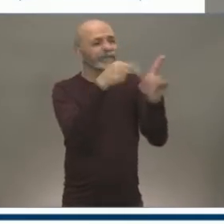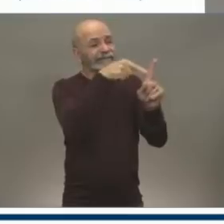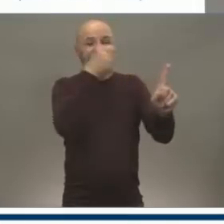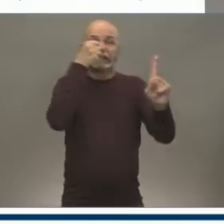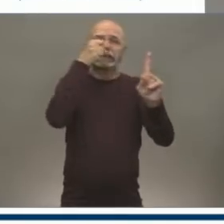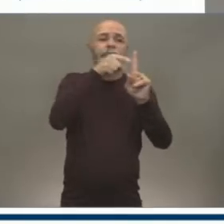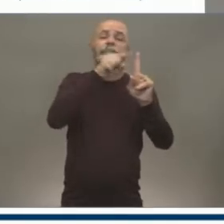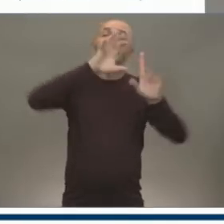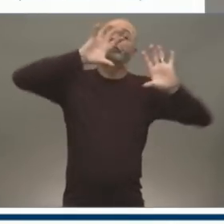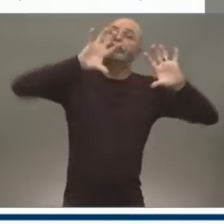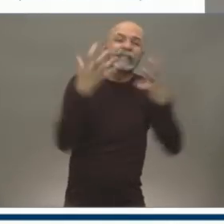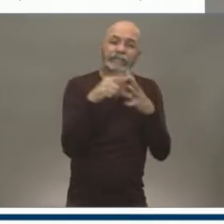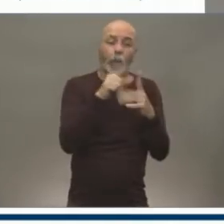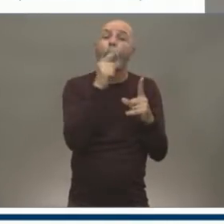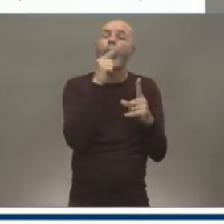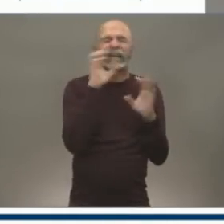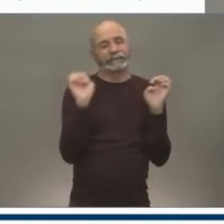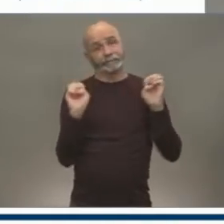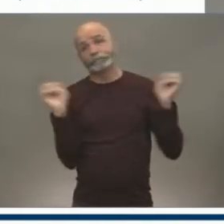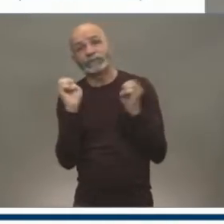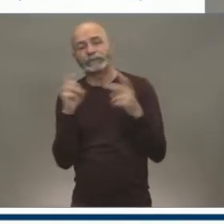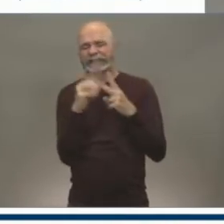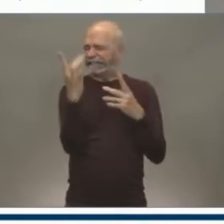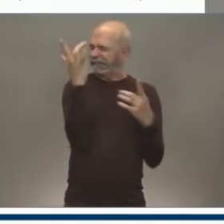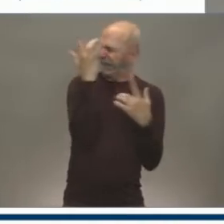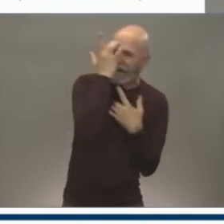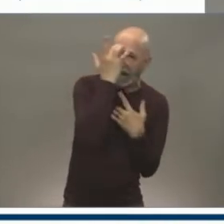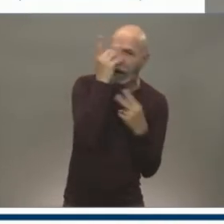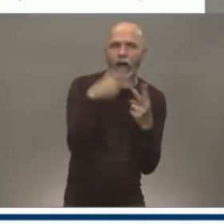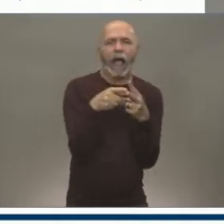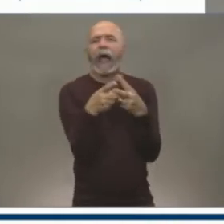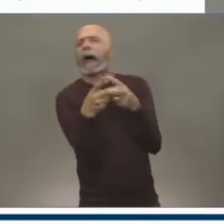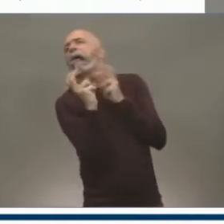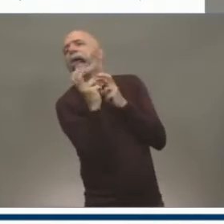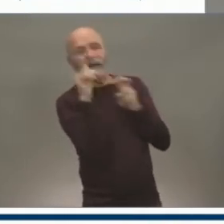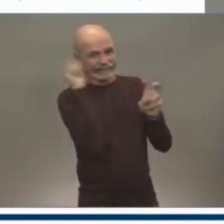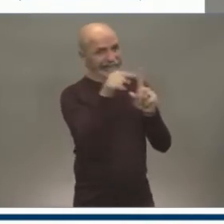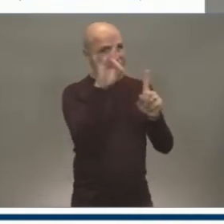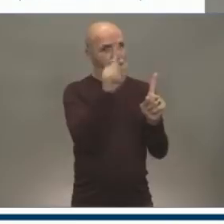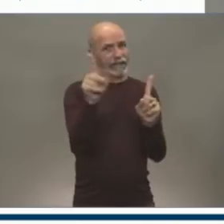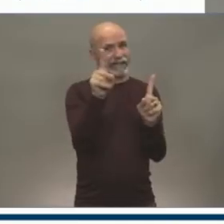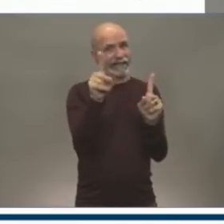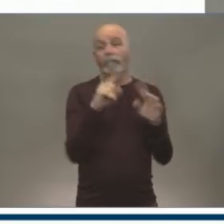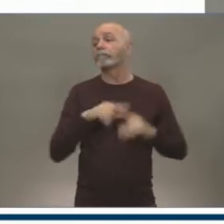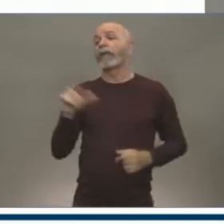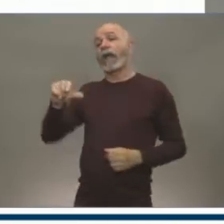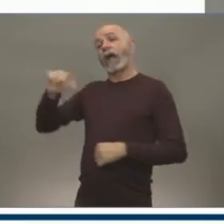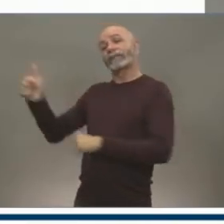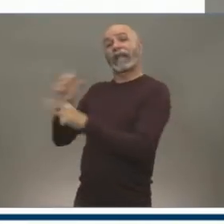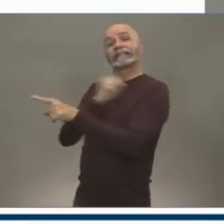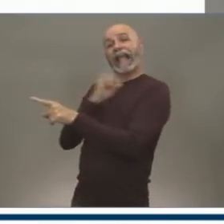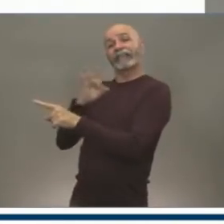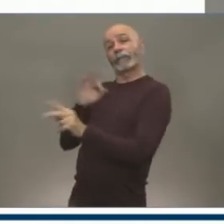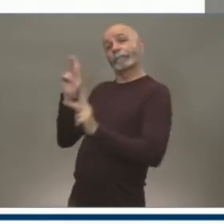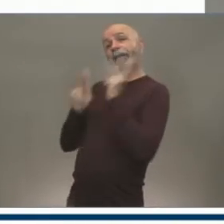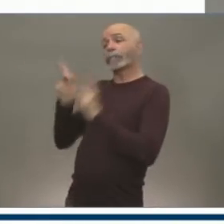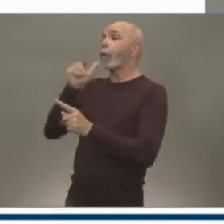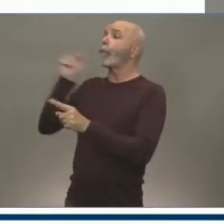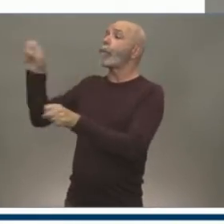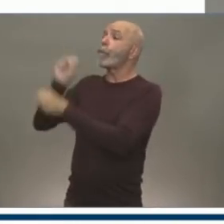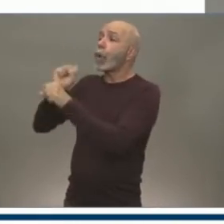to the online tool. So for bar staff and patrons who have recently been in the late